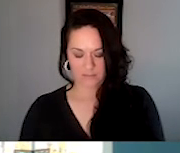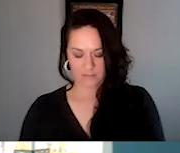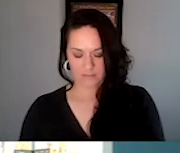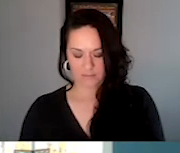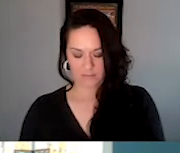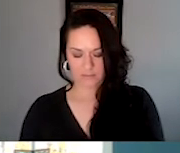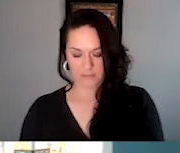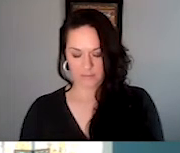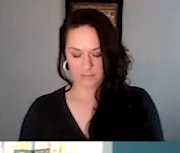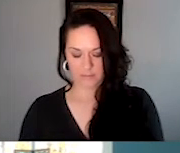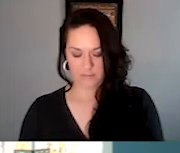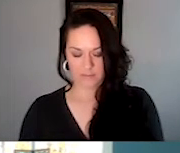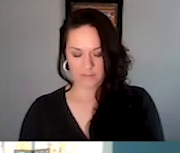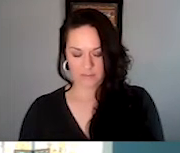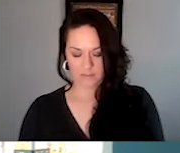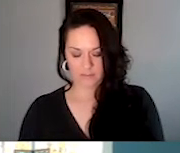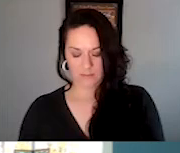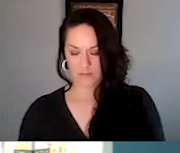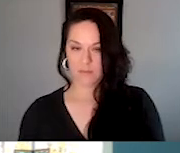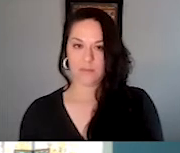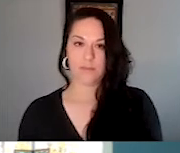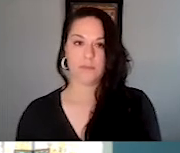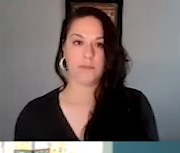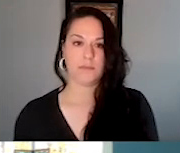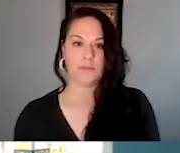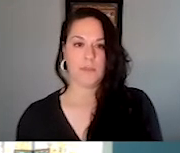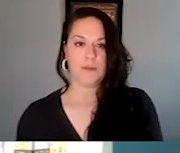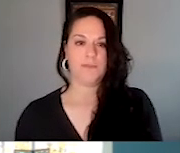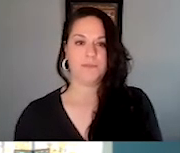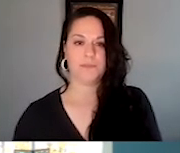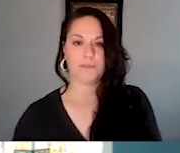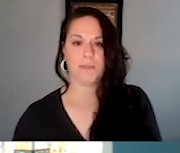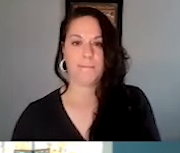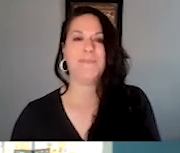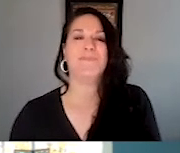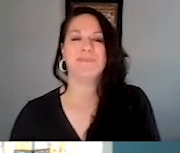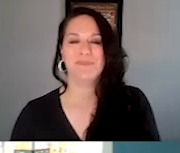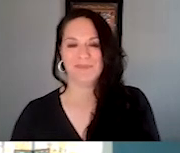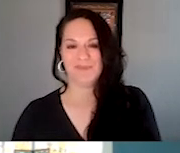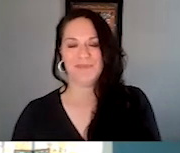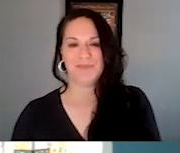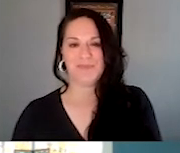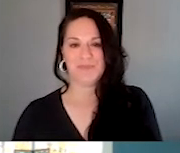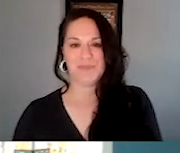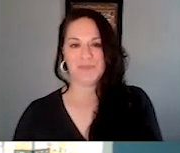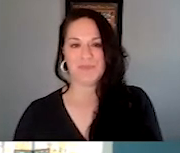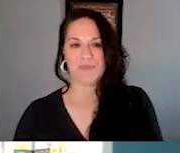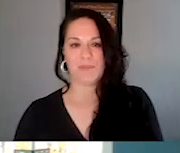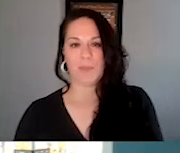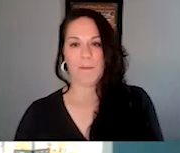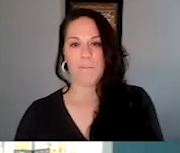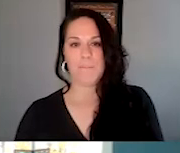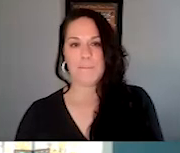gigantic glut in the market with hemp. And these people were stuck with all of this stuff that they didn't really know what to do with.